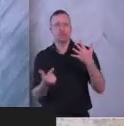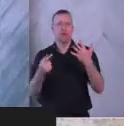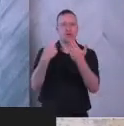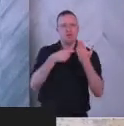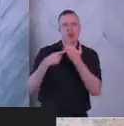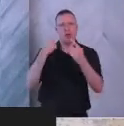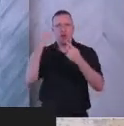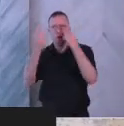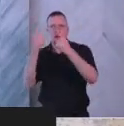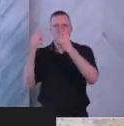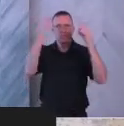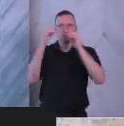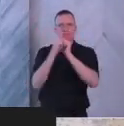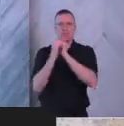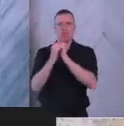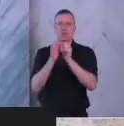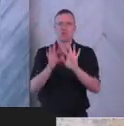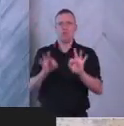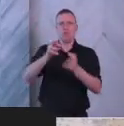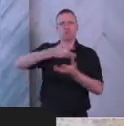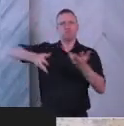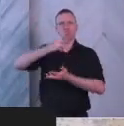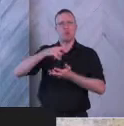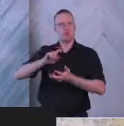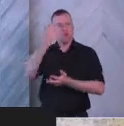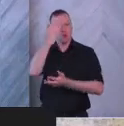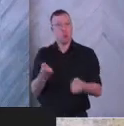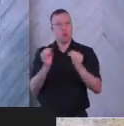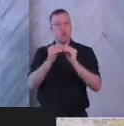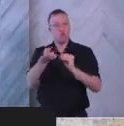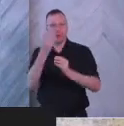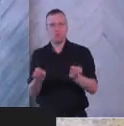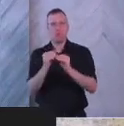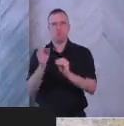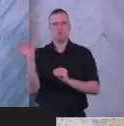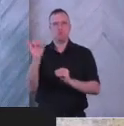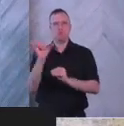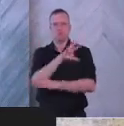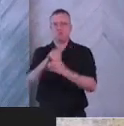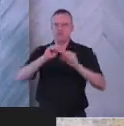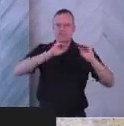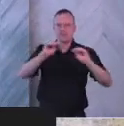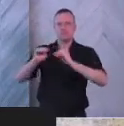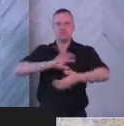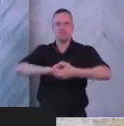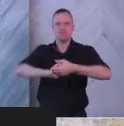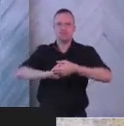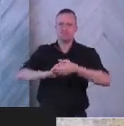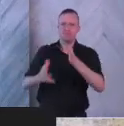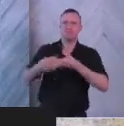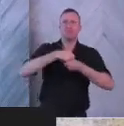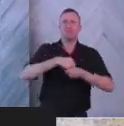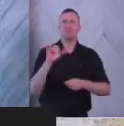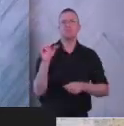think that we need to know more and understand more. I believe in engagement. I think that